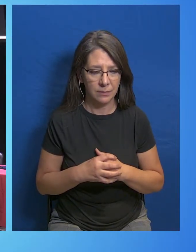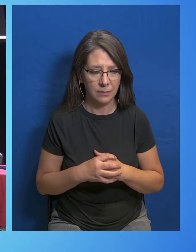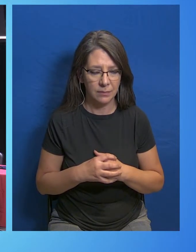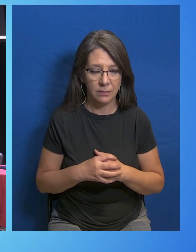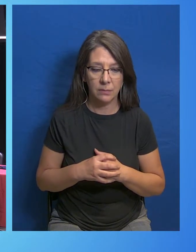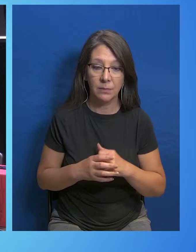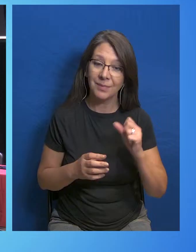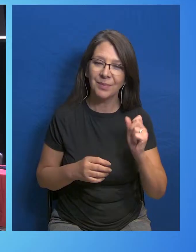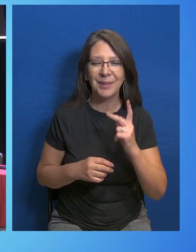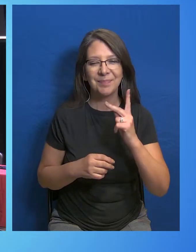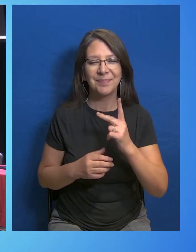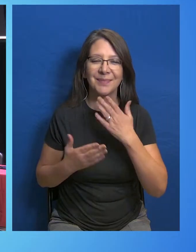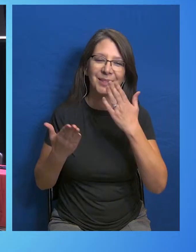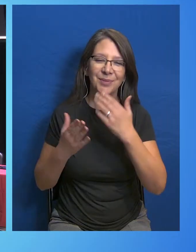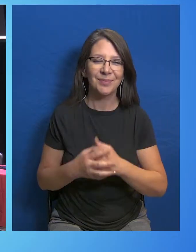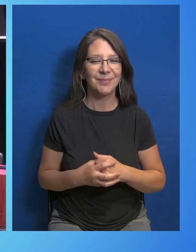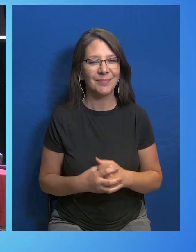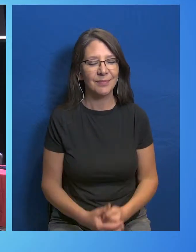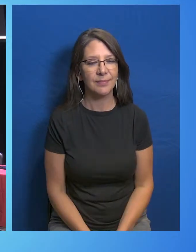Okay, thank you.